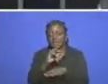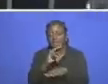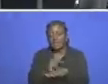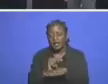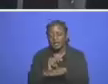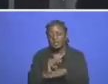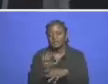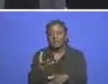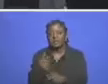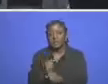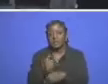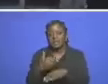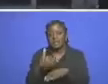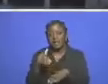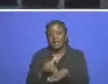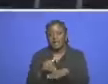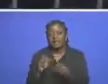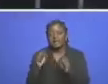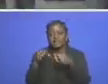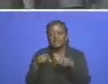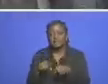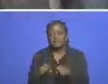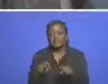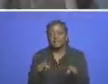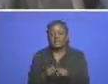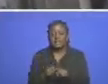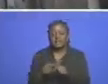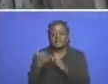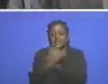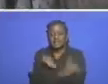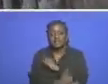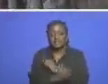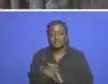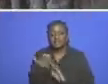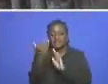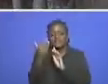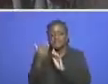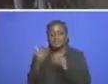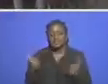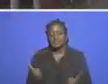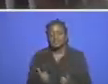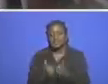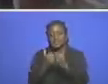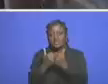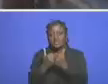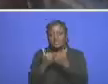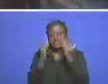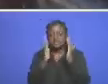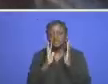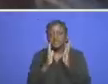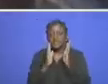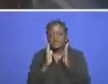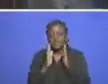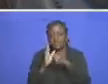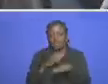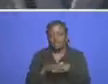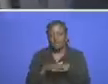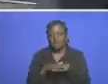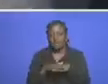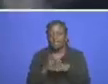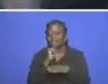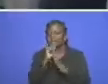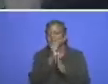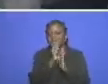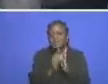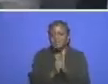illegal migrants. Cooper notes that as the country is facing a number of challenges, addressing the issue of illegal migration is also a priority for the